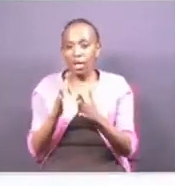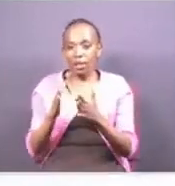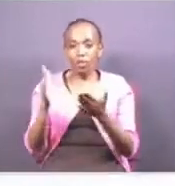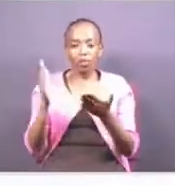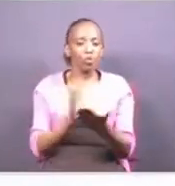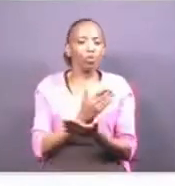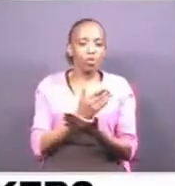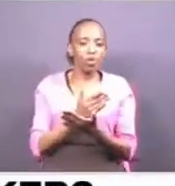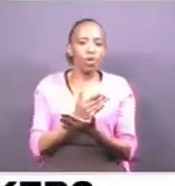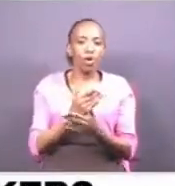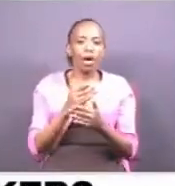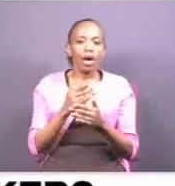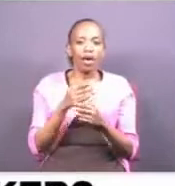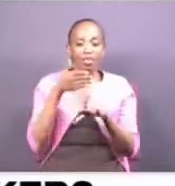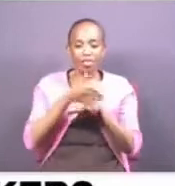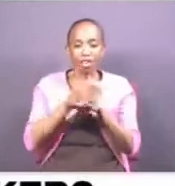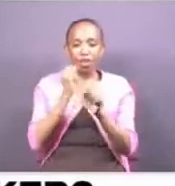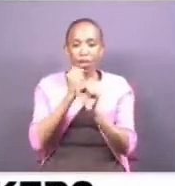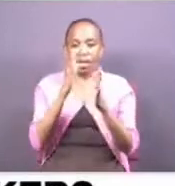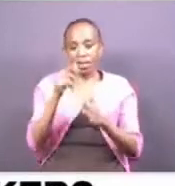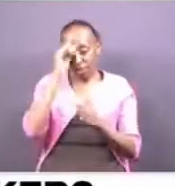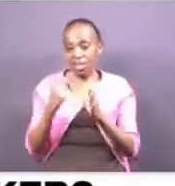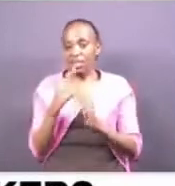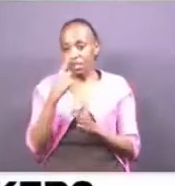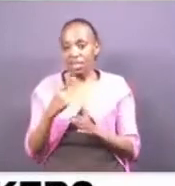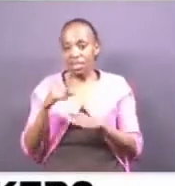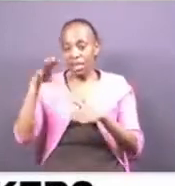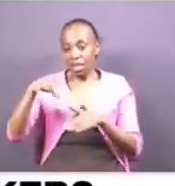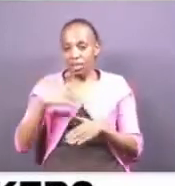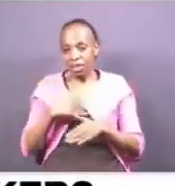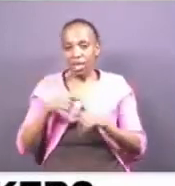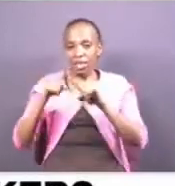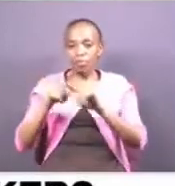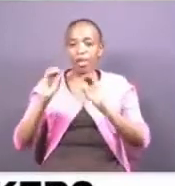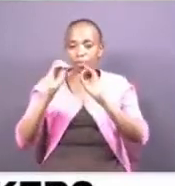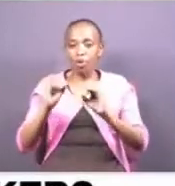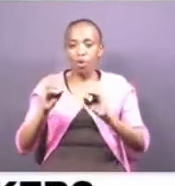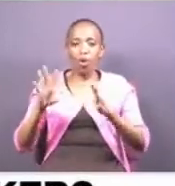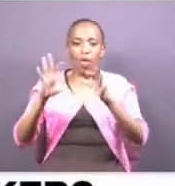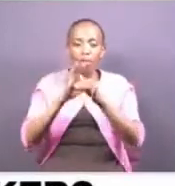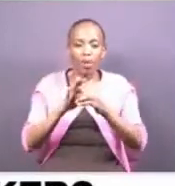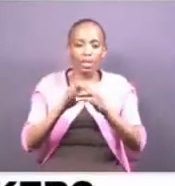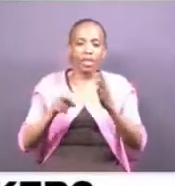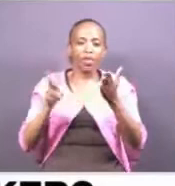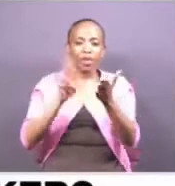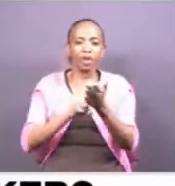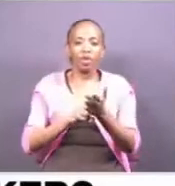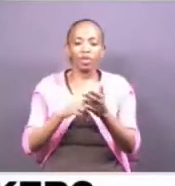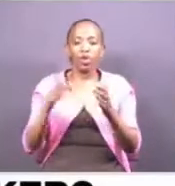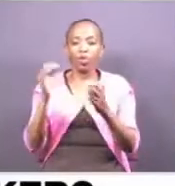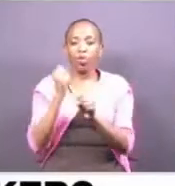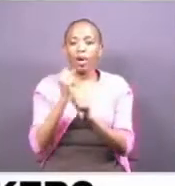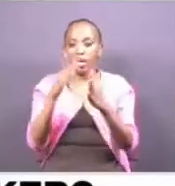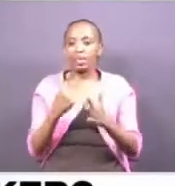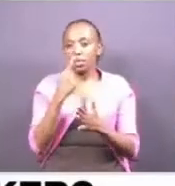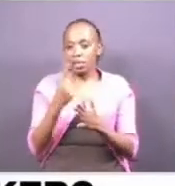out ghost workers. Governor Badilisha says the county lacks a dependable, harmonized and definite record on the number of its employees, adding